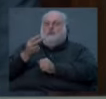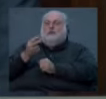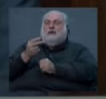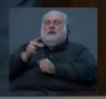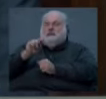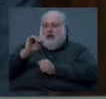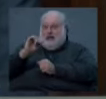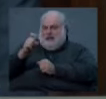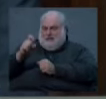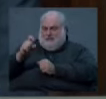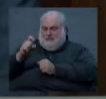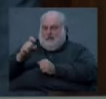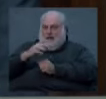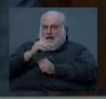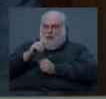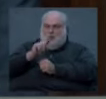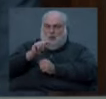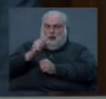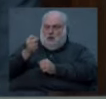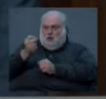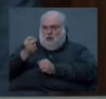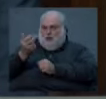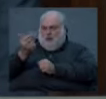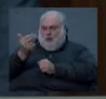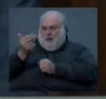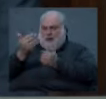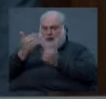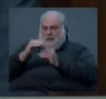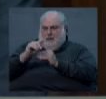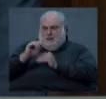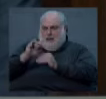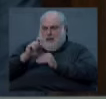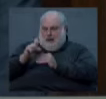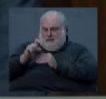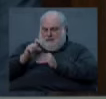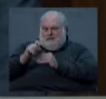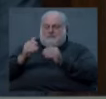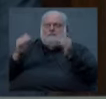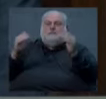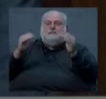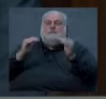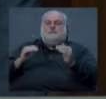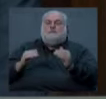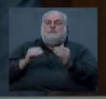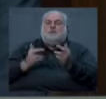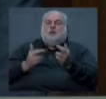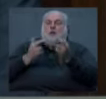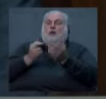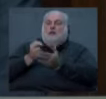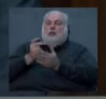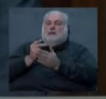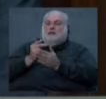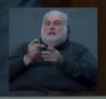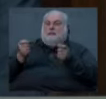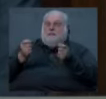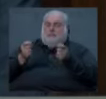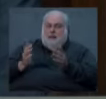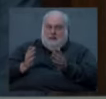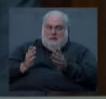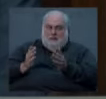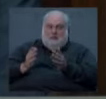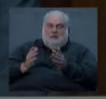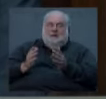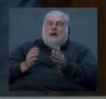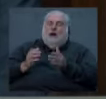sales tax and the 2013 limited tax general obligation capital improvement bonds. A resolution authorizes manager,